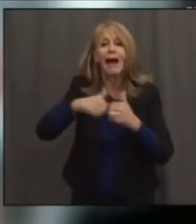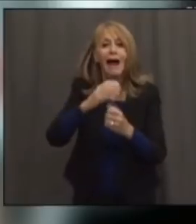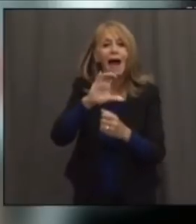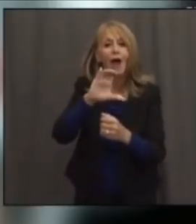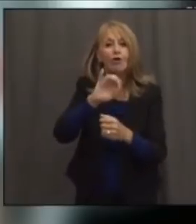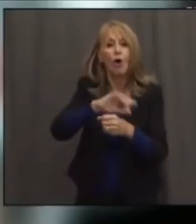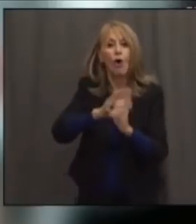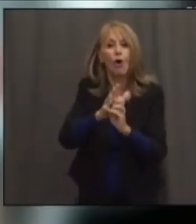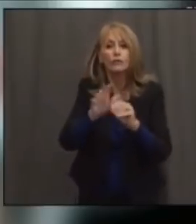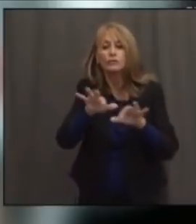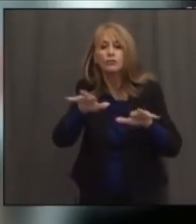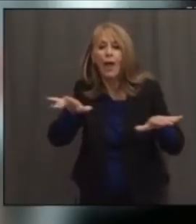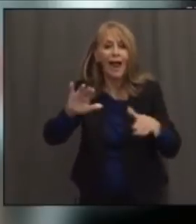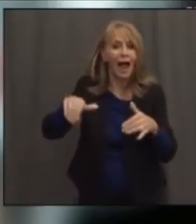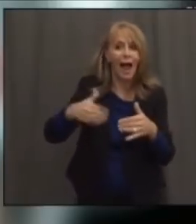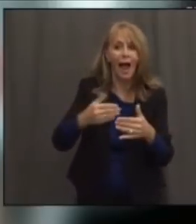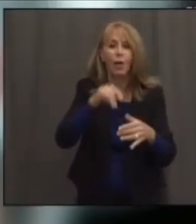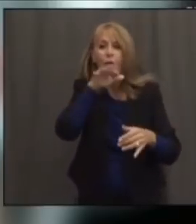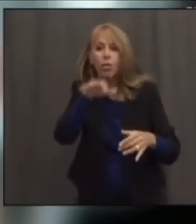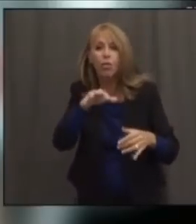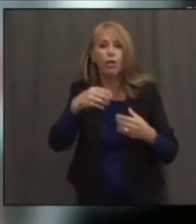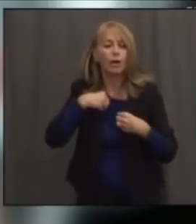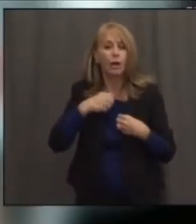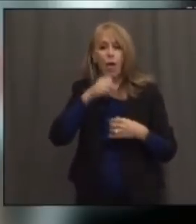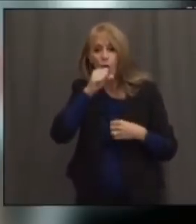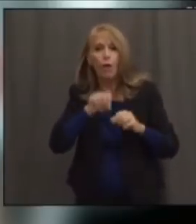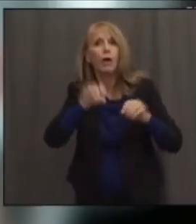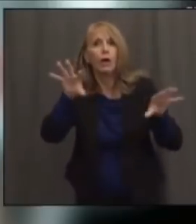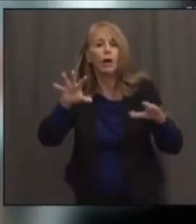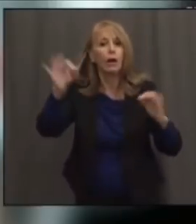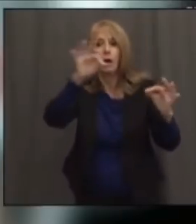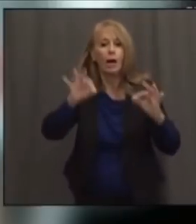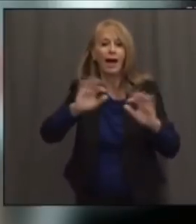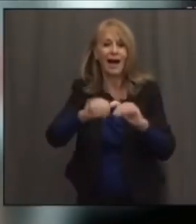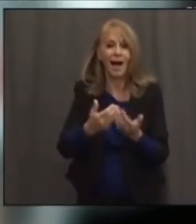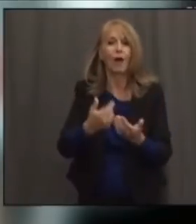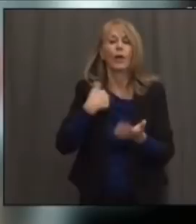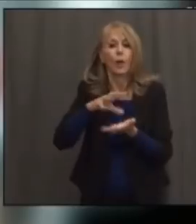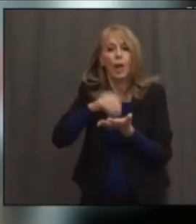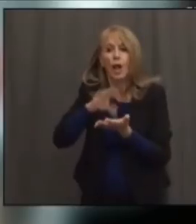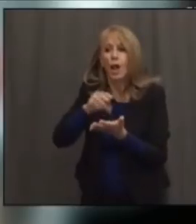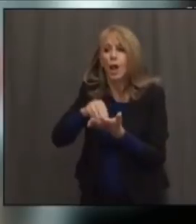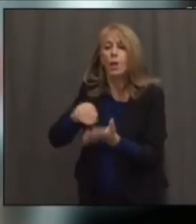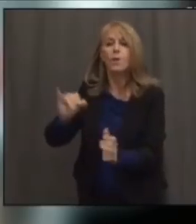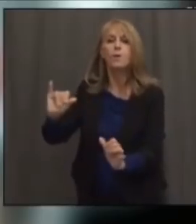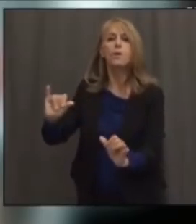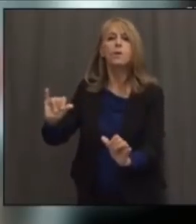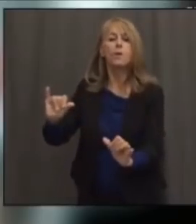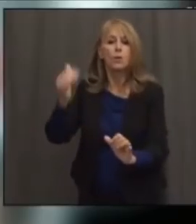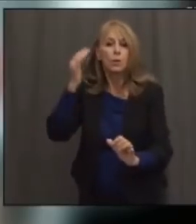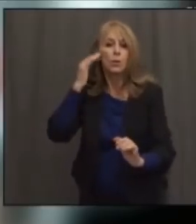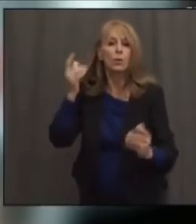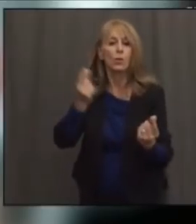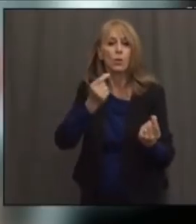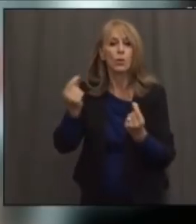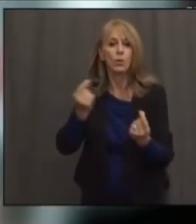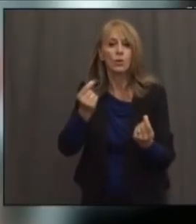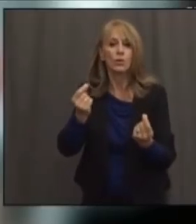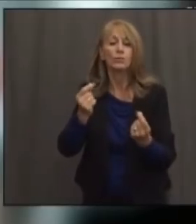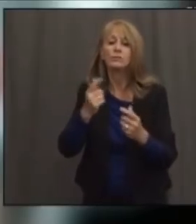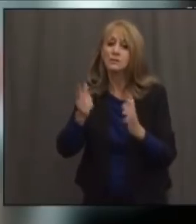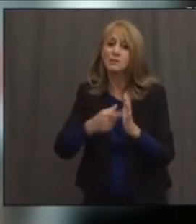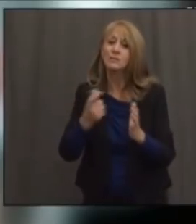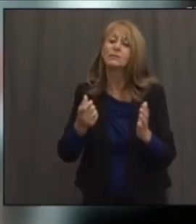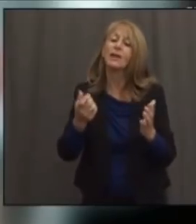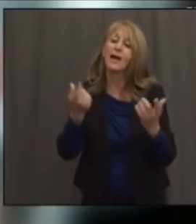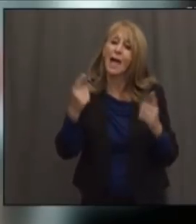COVID as well as how to address it. And I think that was reflected in our early experience where we did have unfortunate outcomes